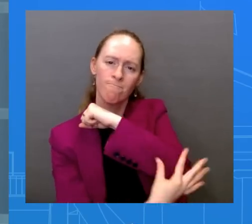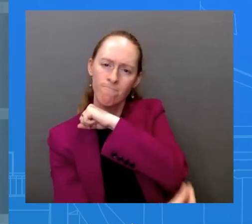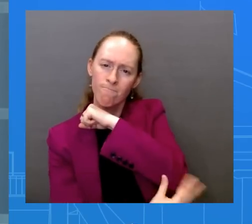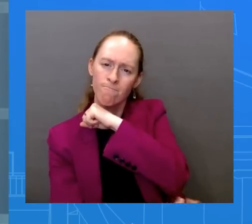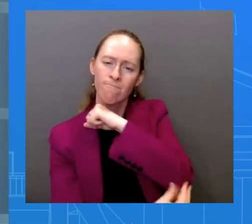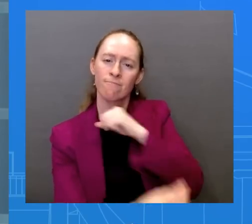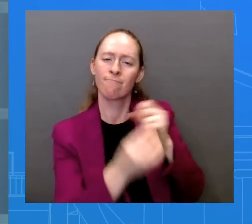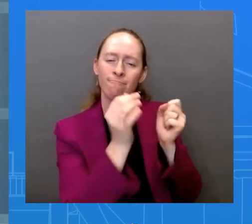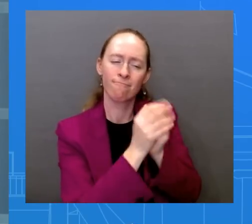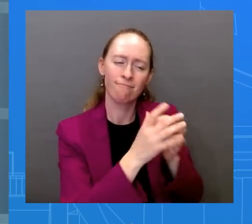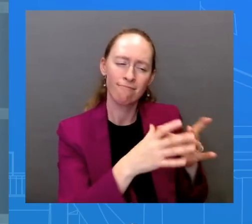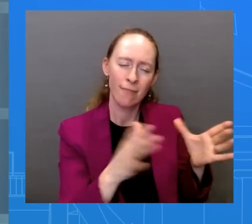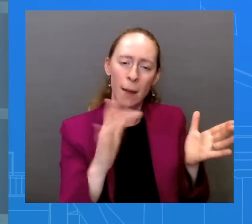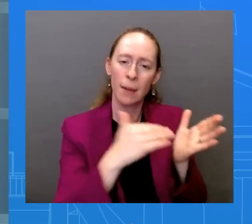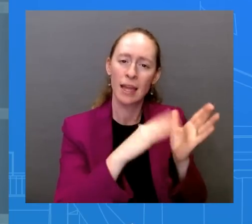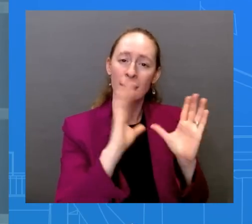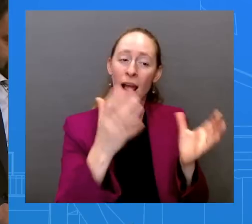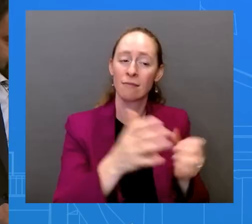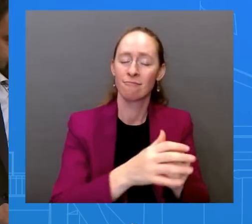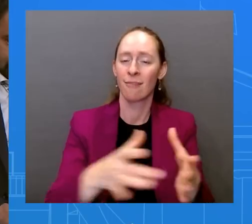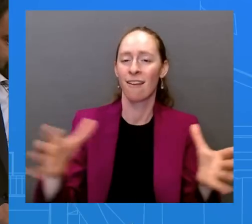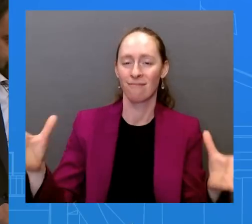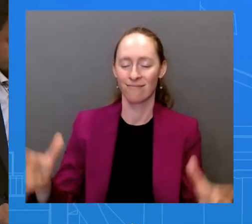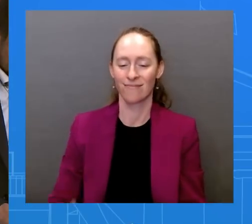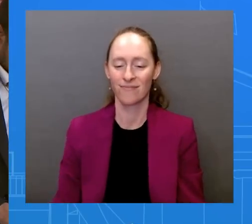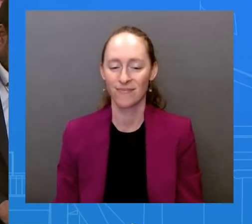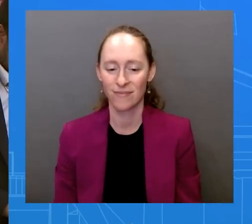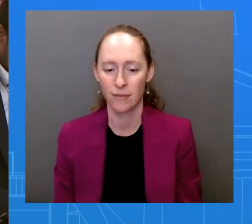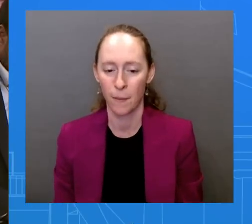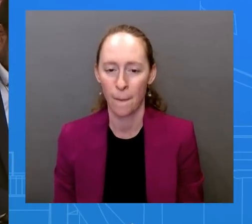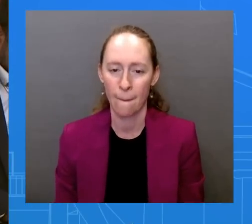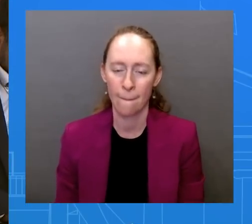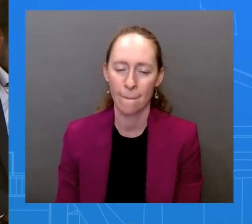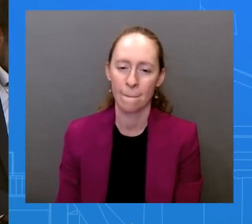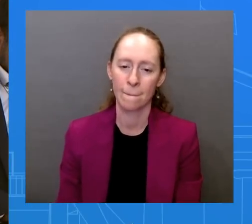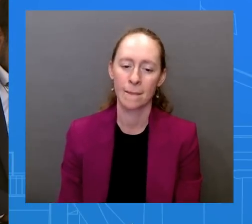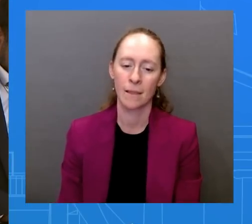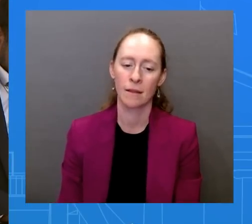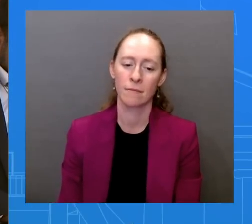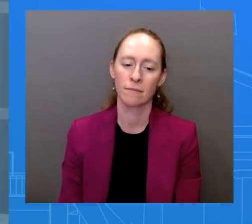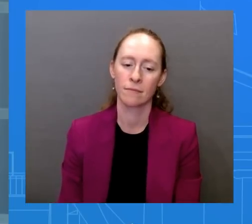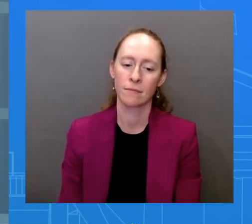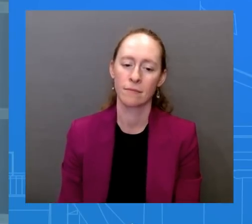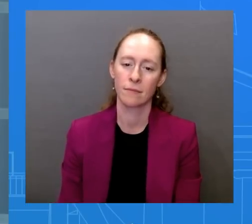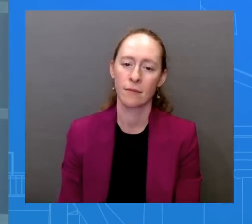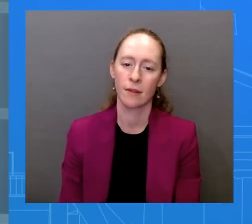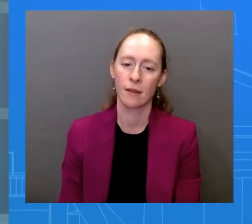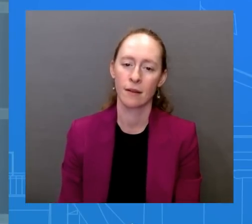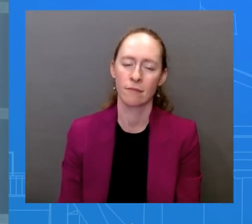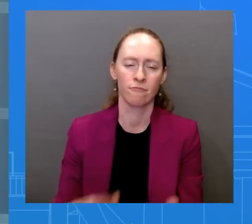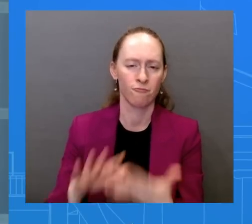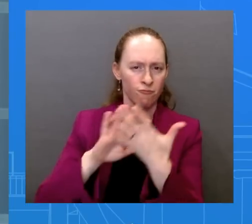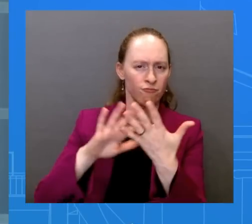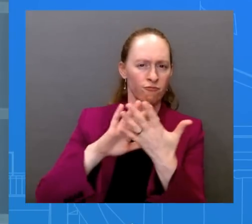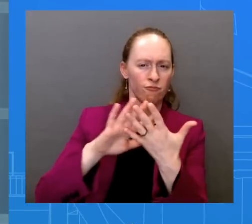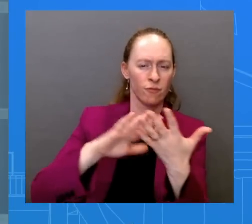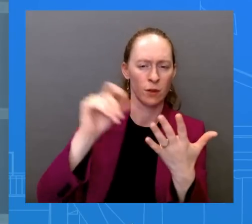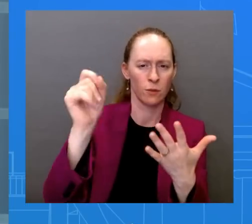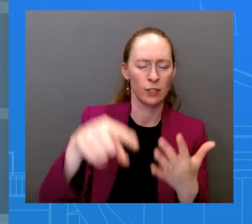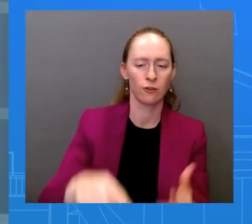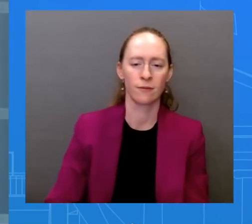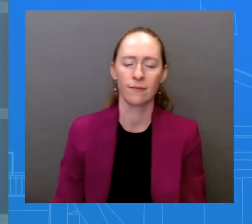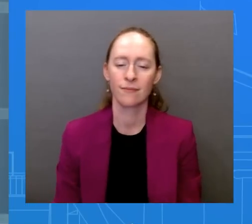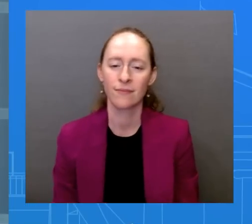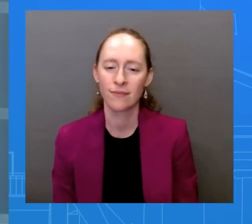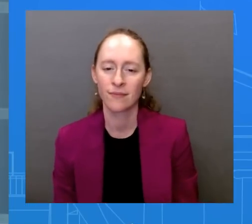Karine, does the White House have a reaction to the school shooting in Russia today? So, of course,